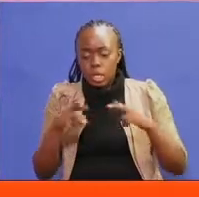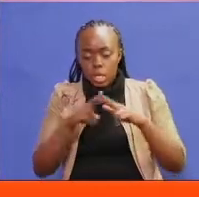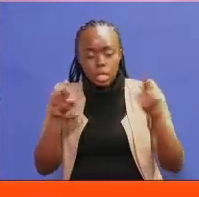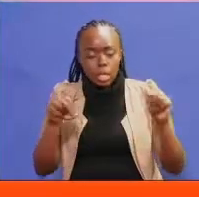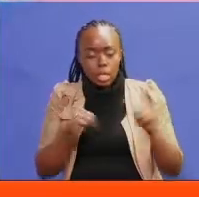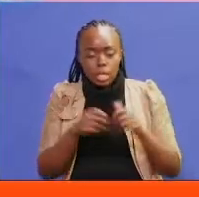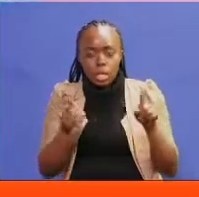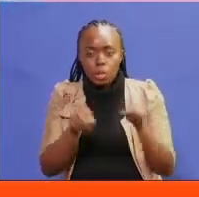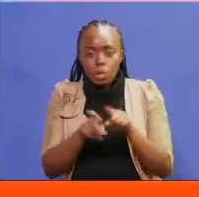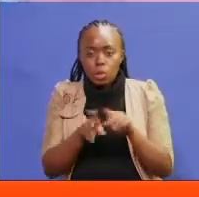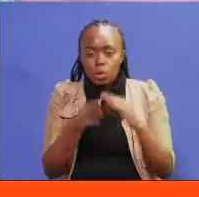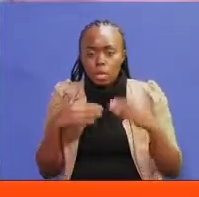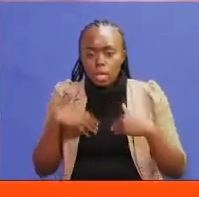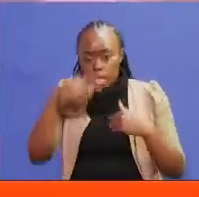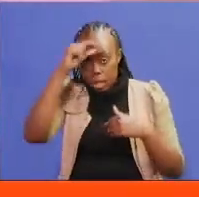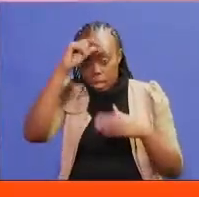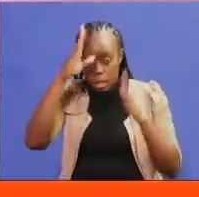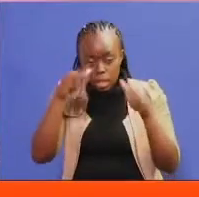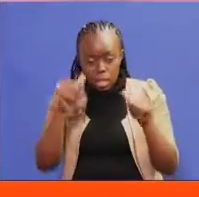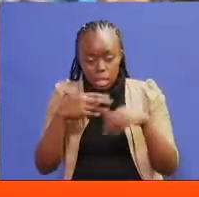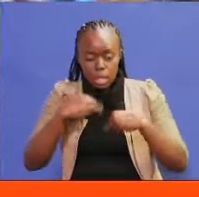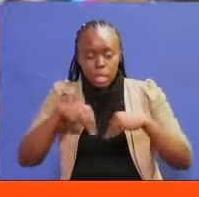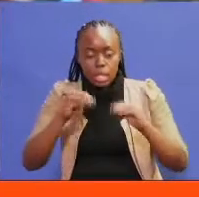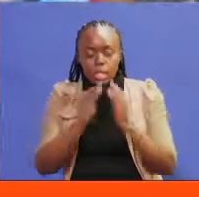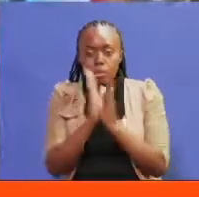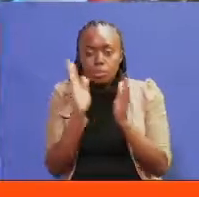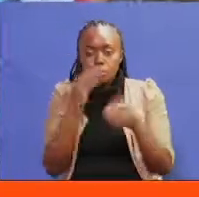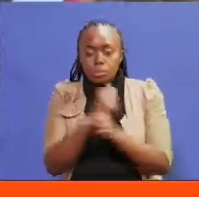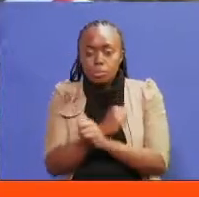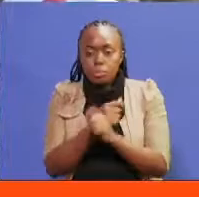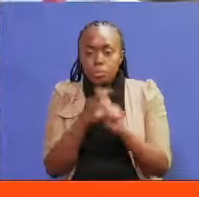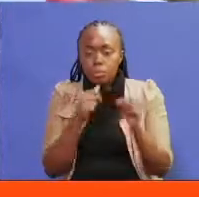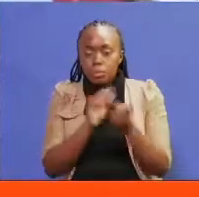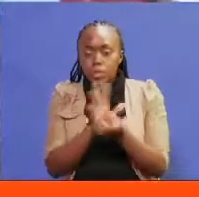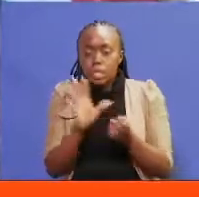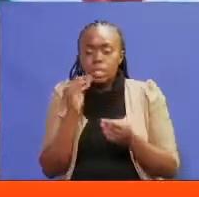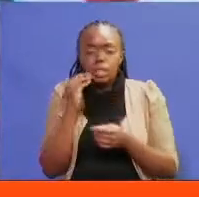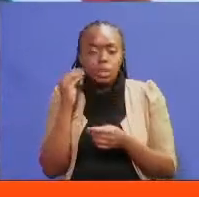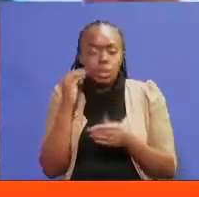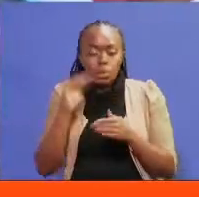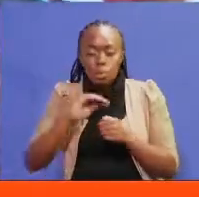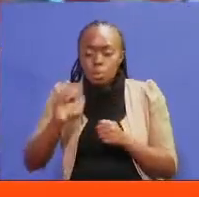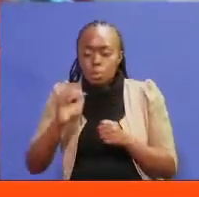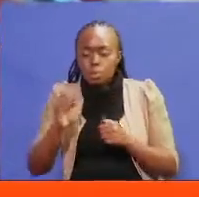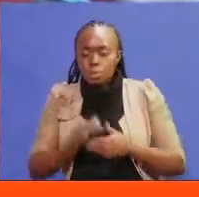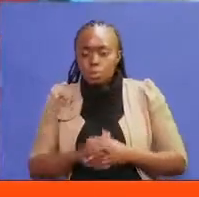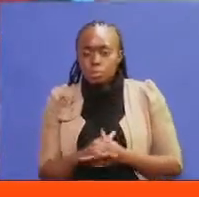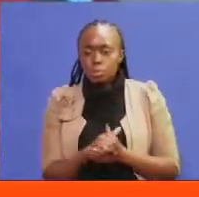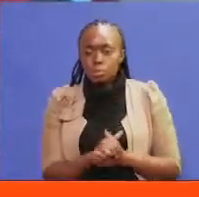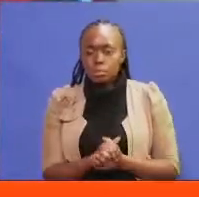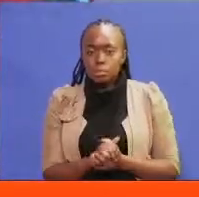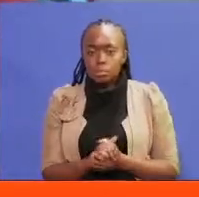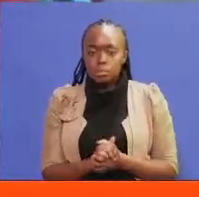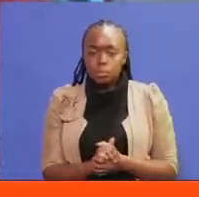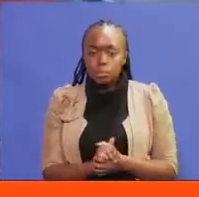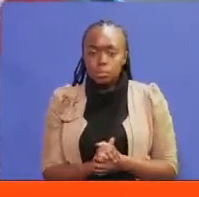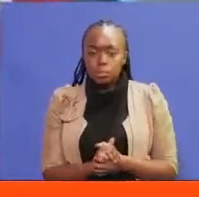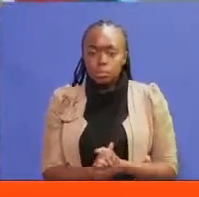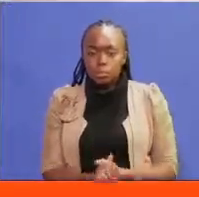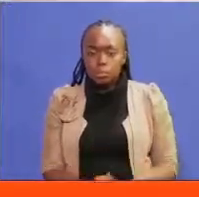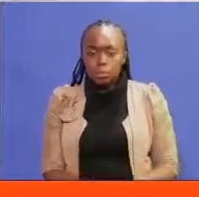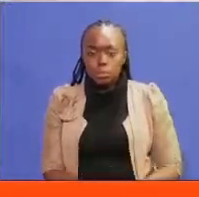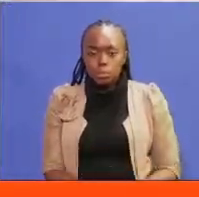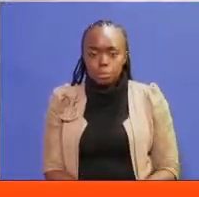have also pleaded with the government to give the herders a safe passage to their respective home counties. For KUTV News, I am Ann